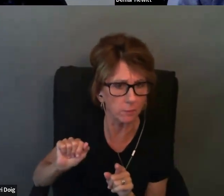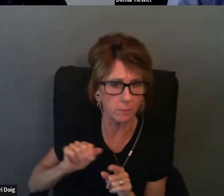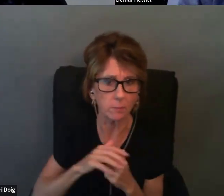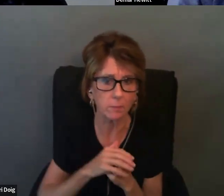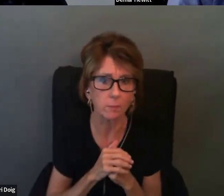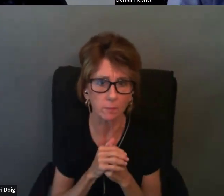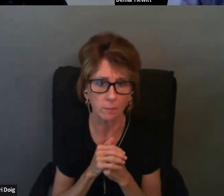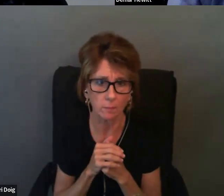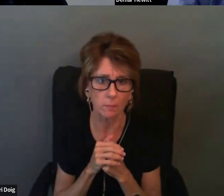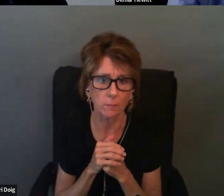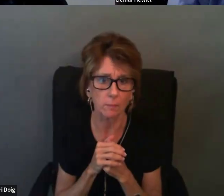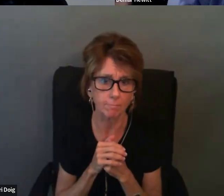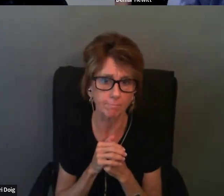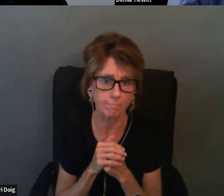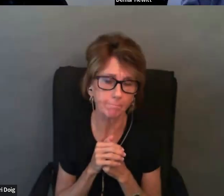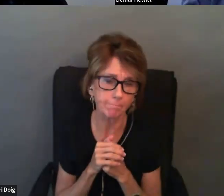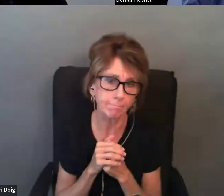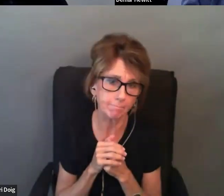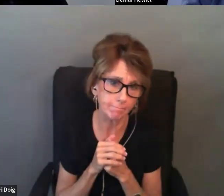that evidence